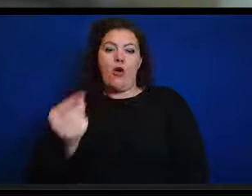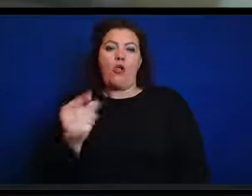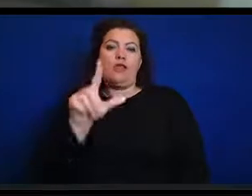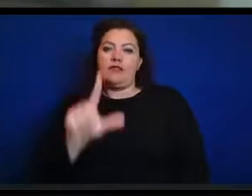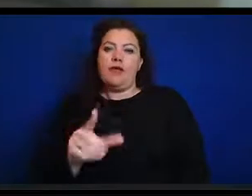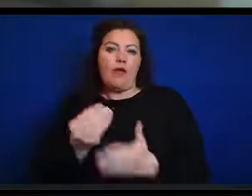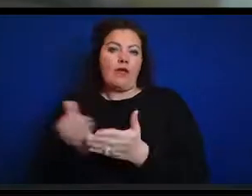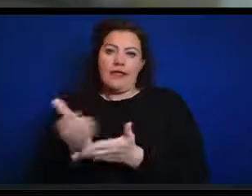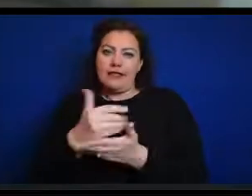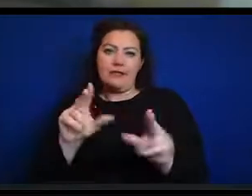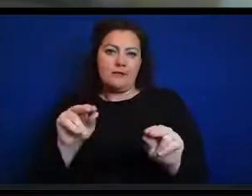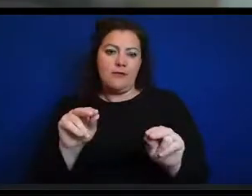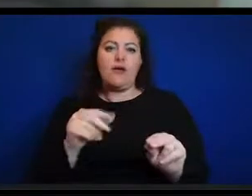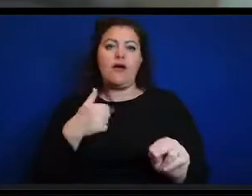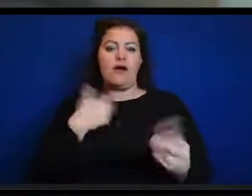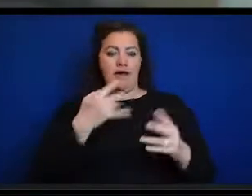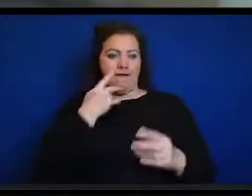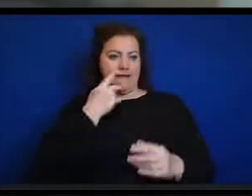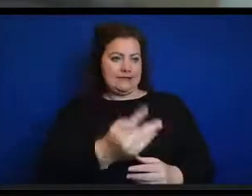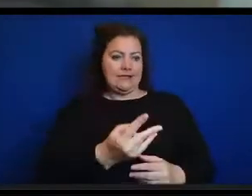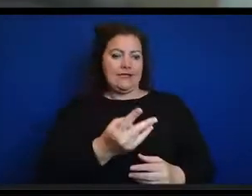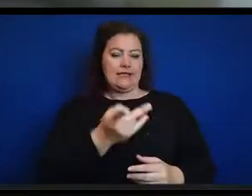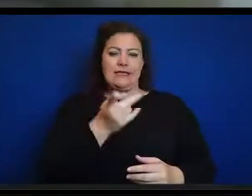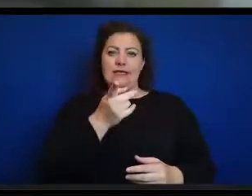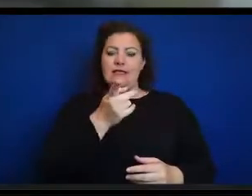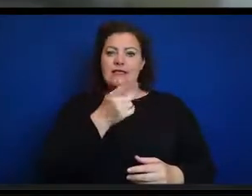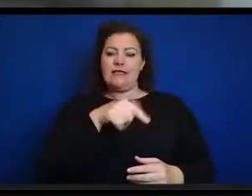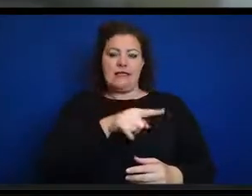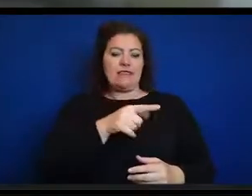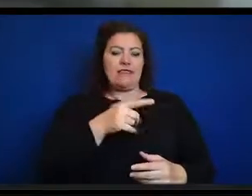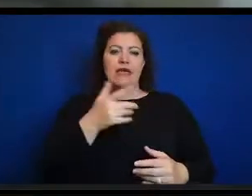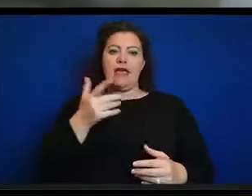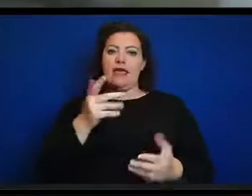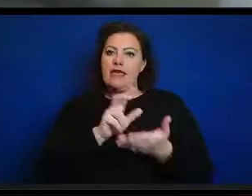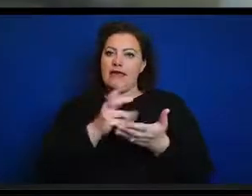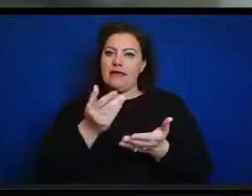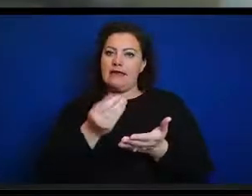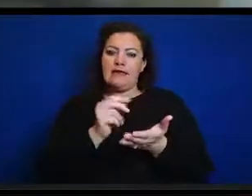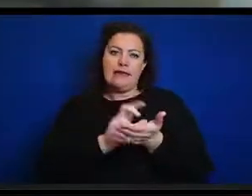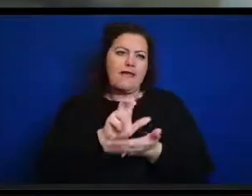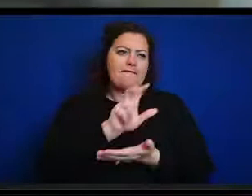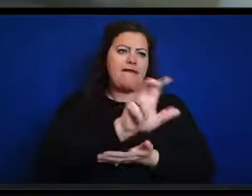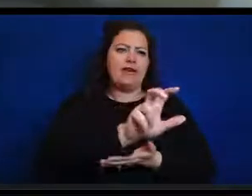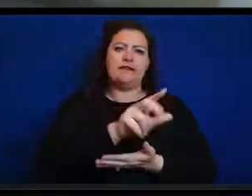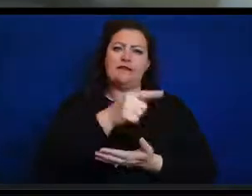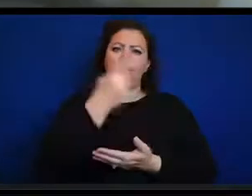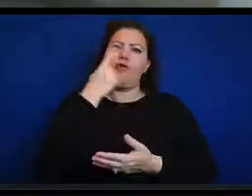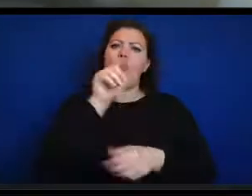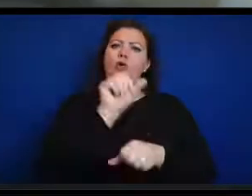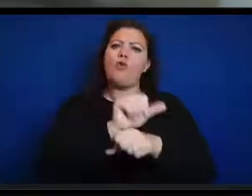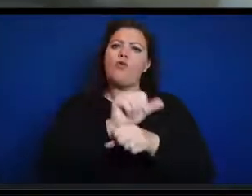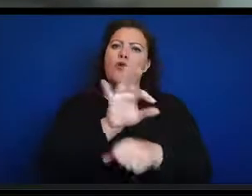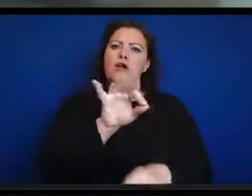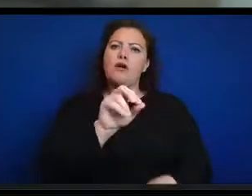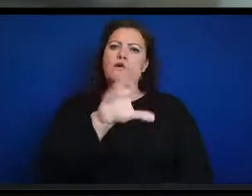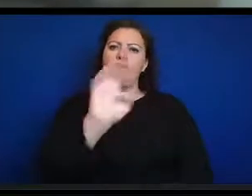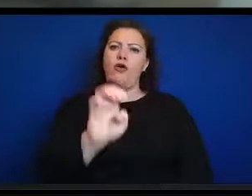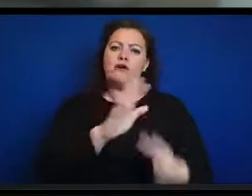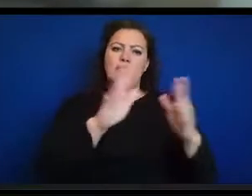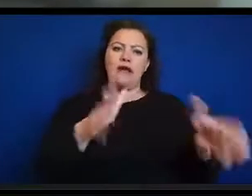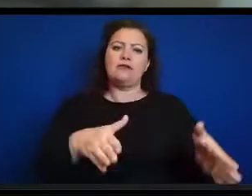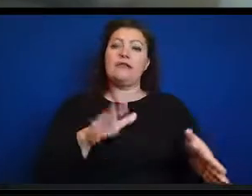I've seen where they are invested in workforce housing. In a city like